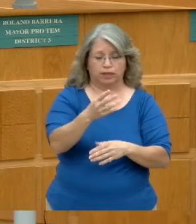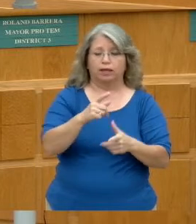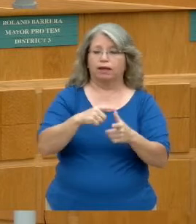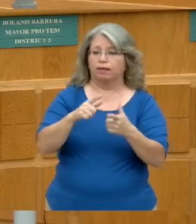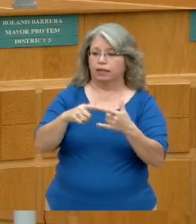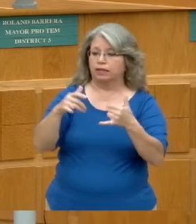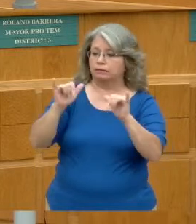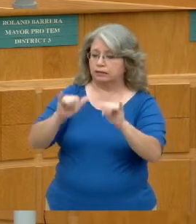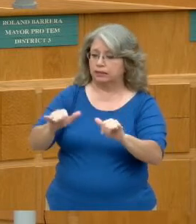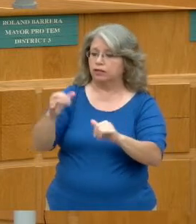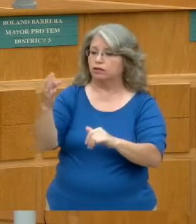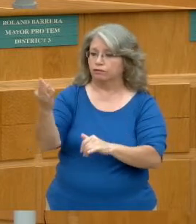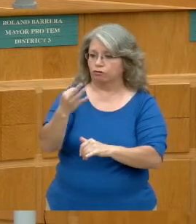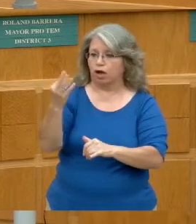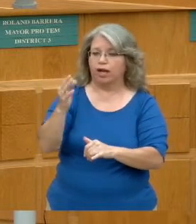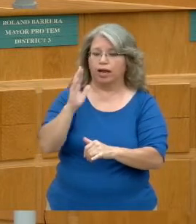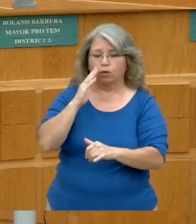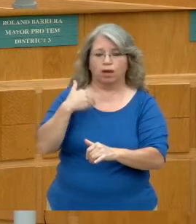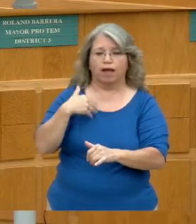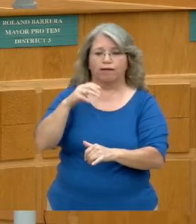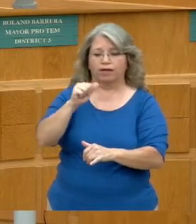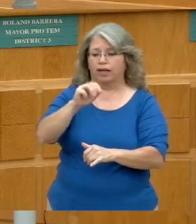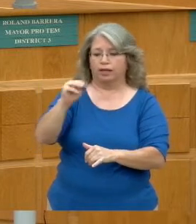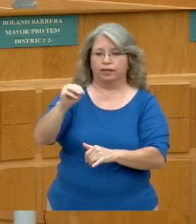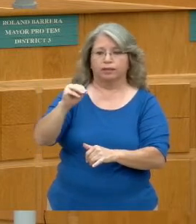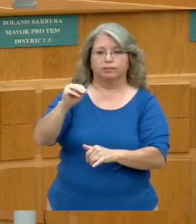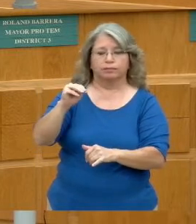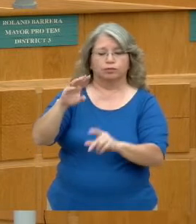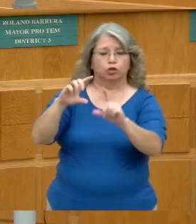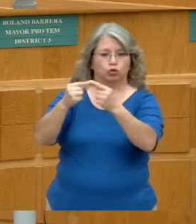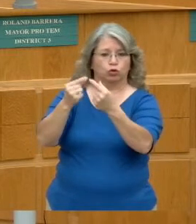A&M people will come and give statistics each Friday. But